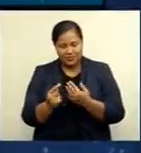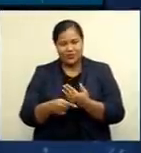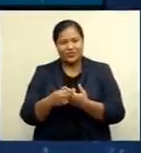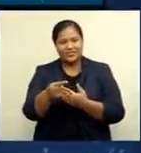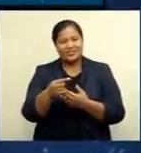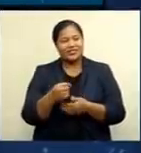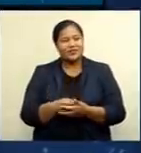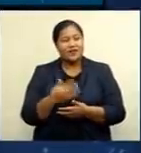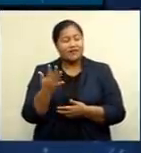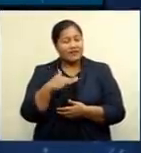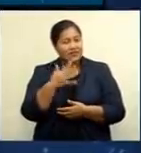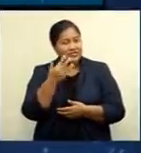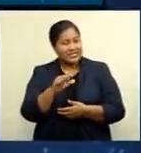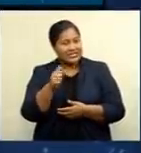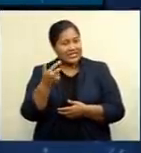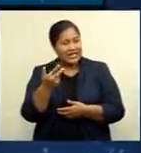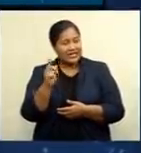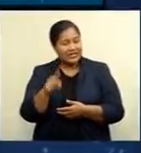continues.